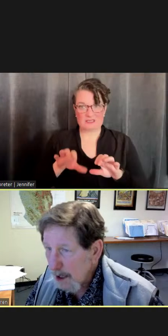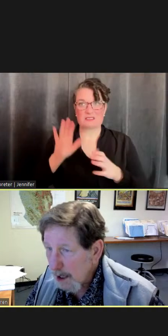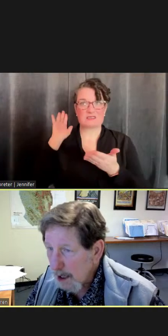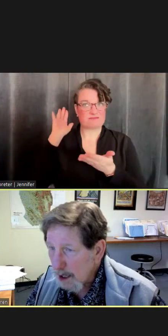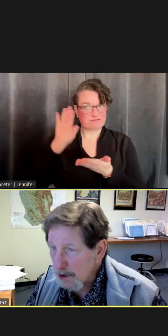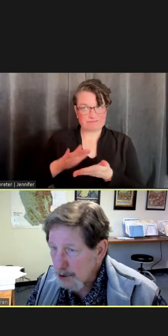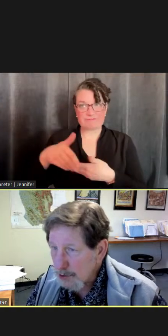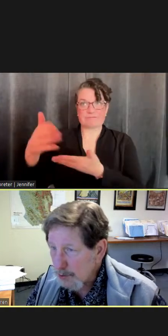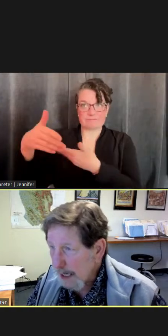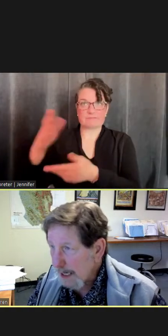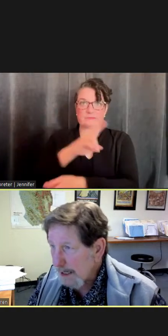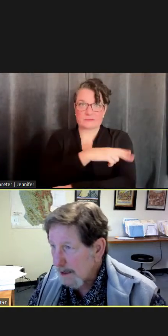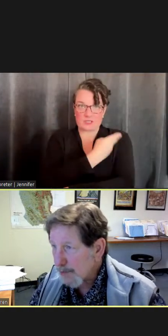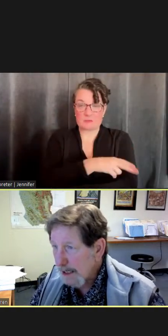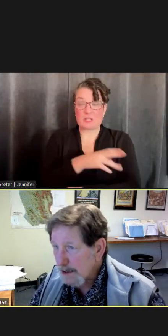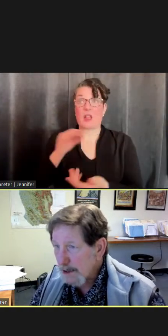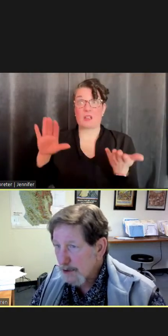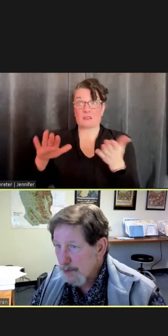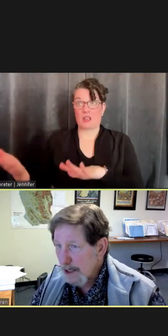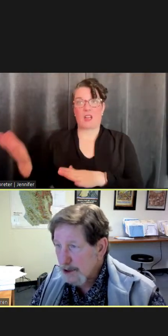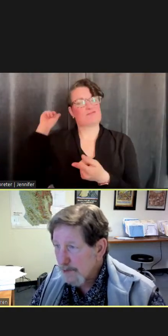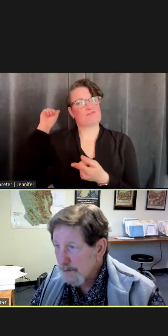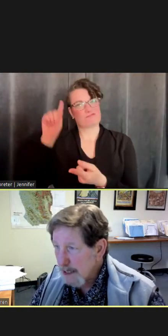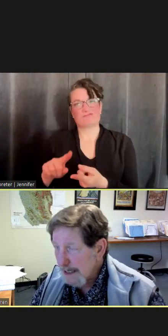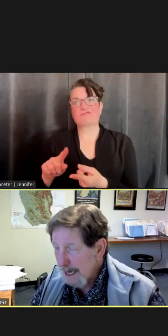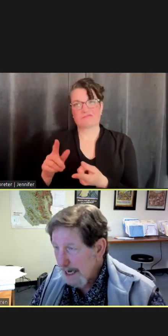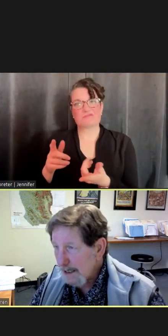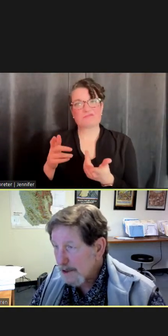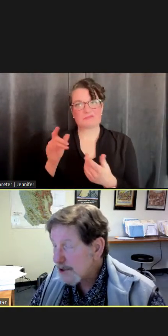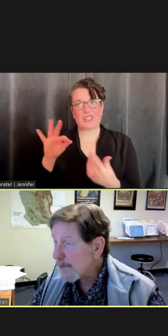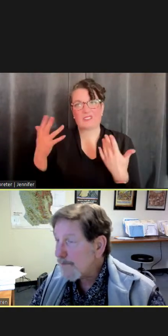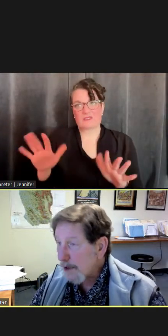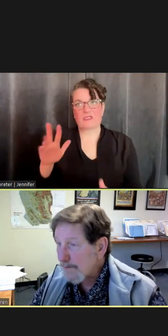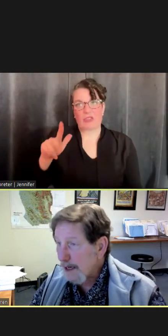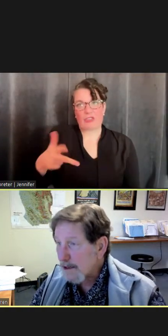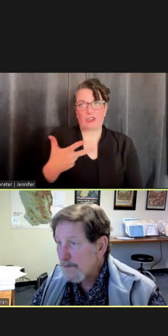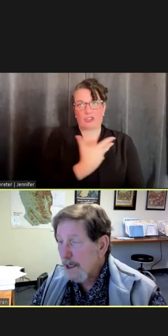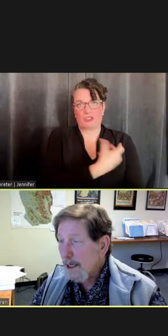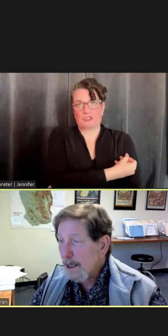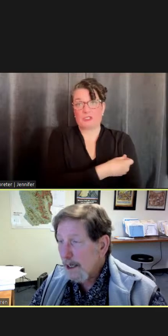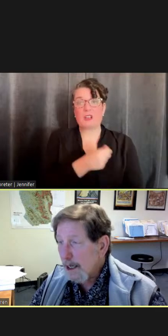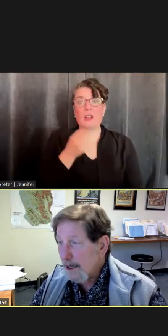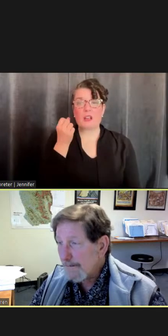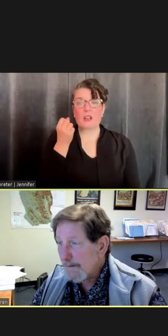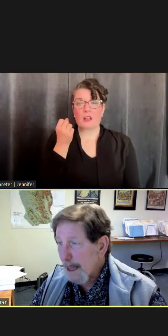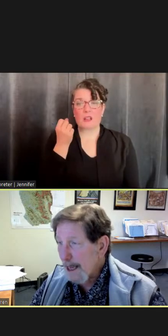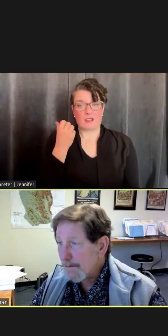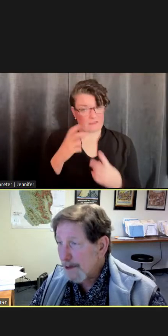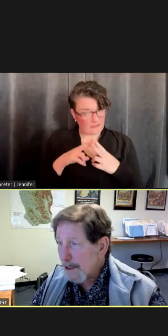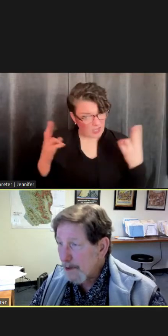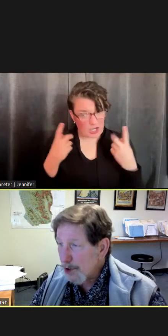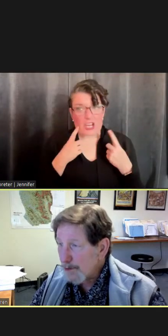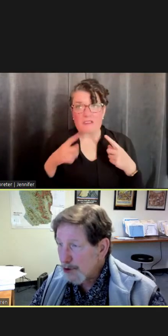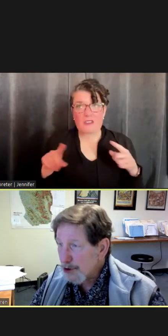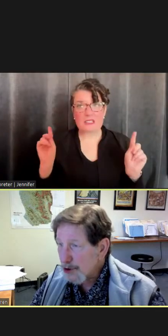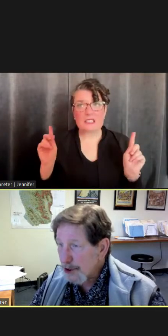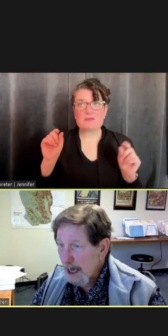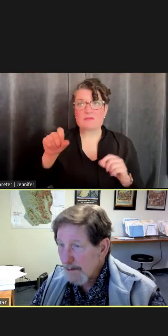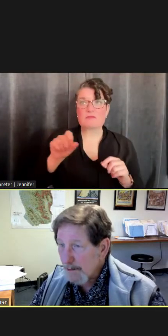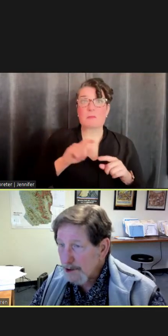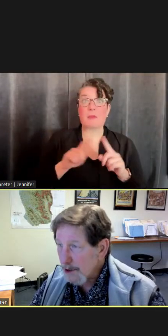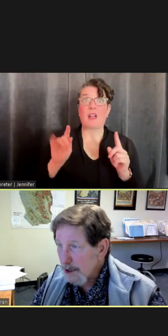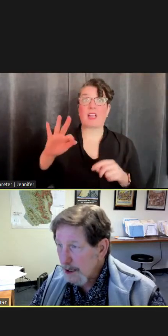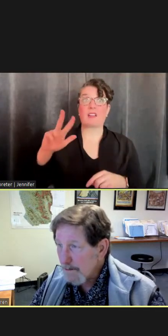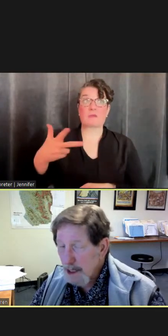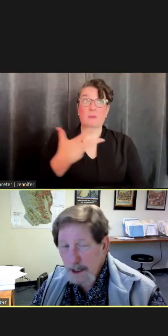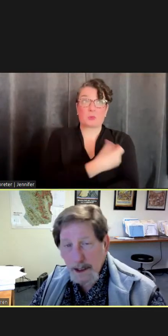down to a rate in the range of the mid 80s, still very effective. But then with boosters, it came